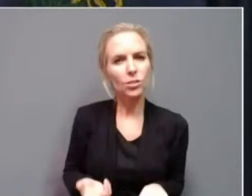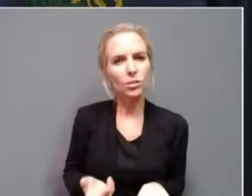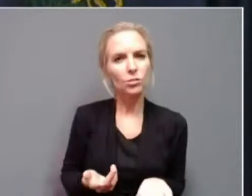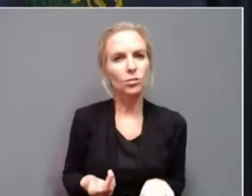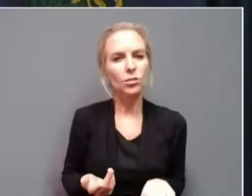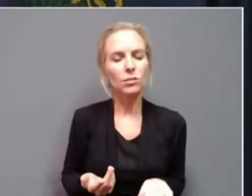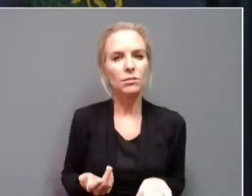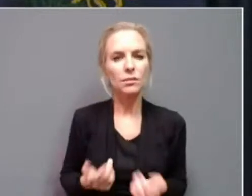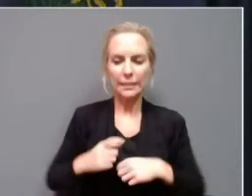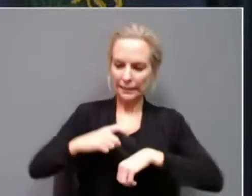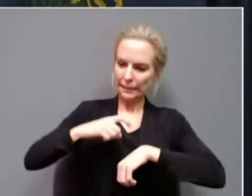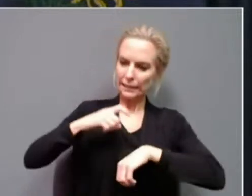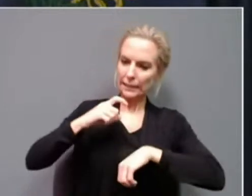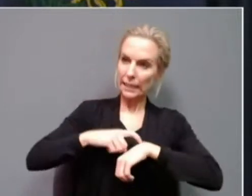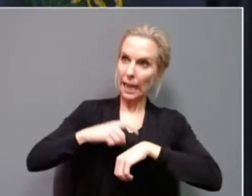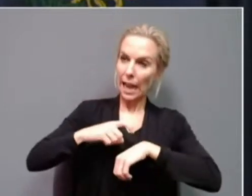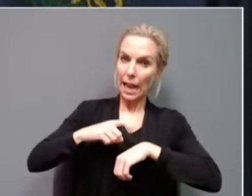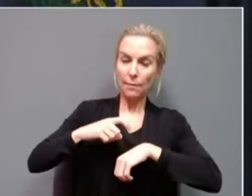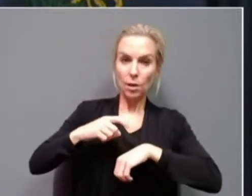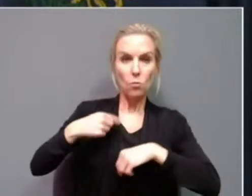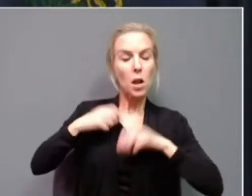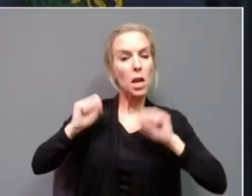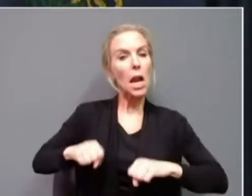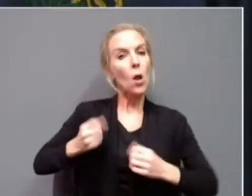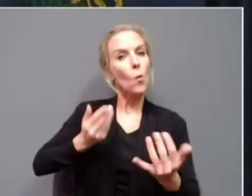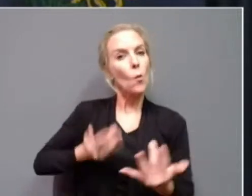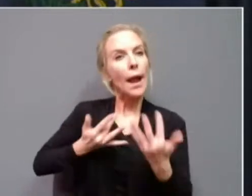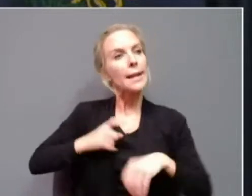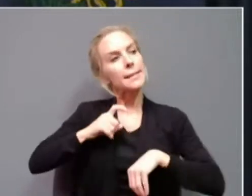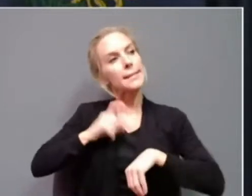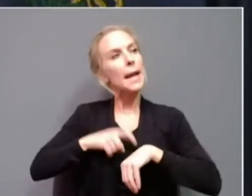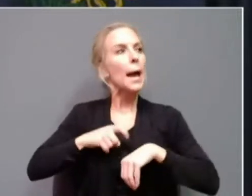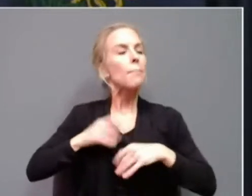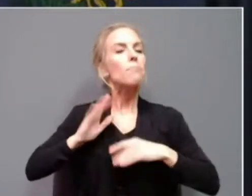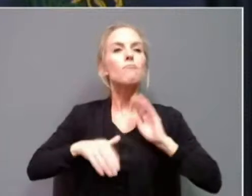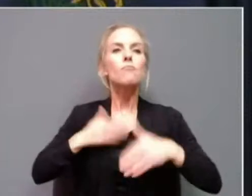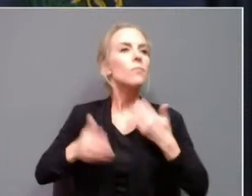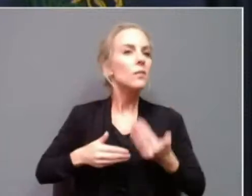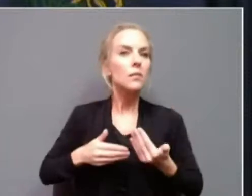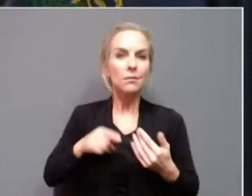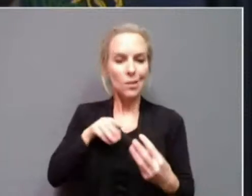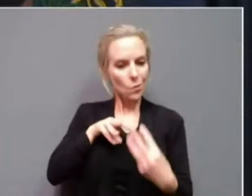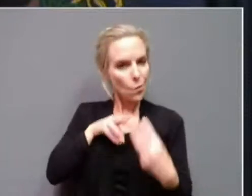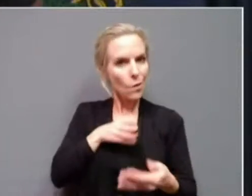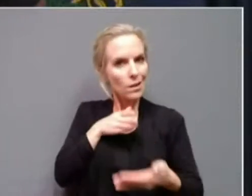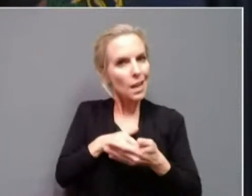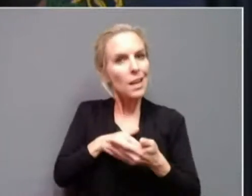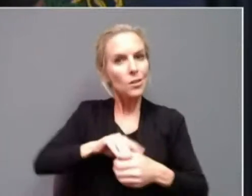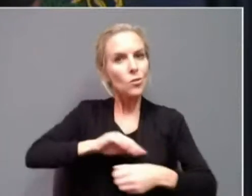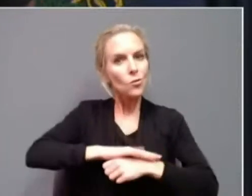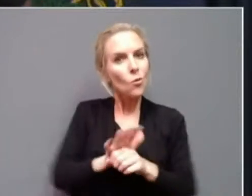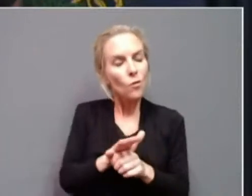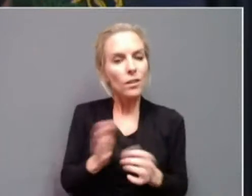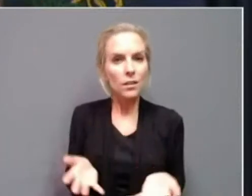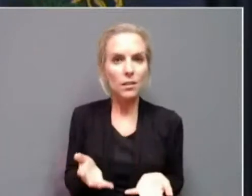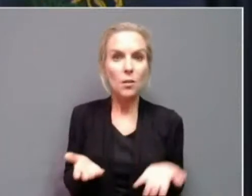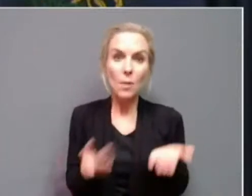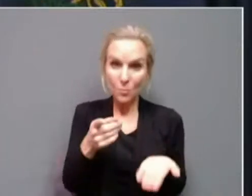Time is not on our side in this war against COVID-19. And maybe you're healthy